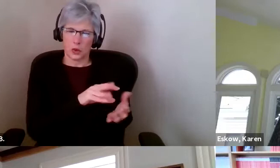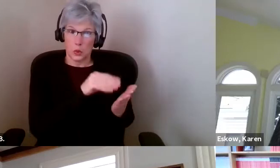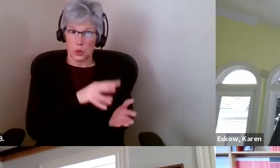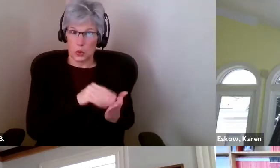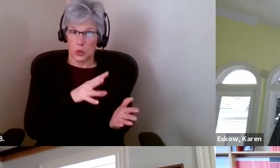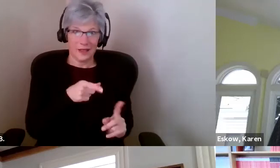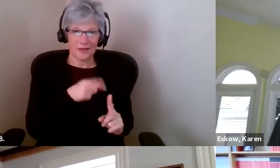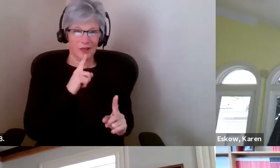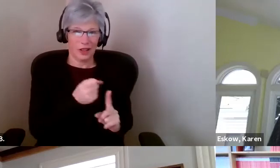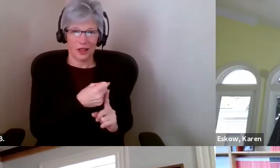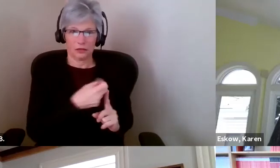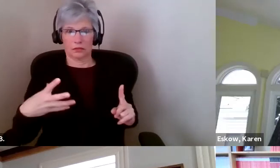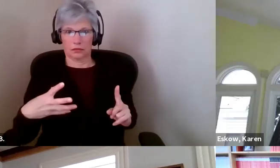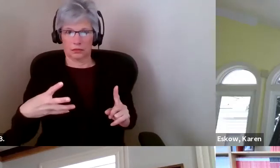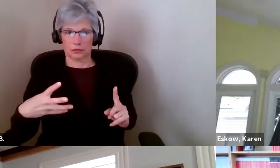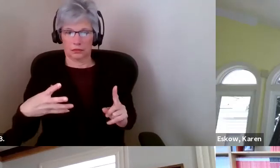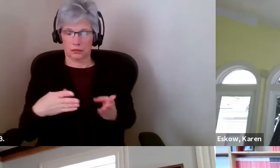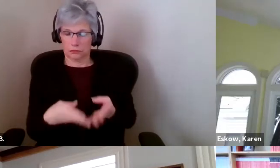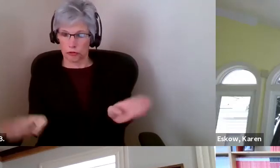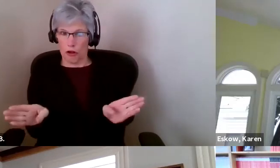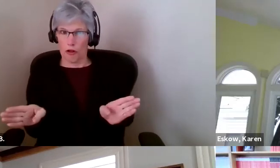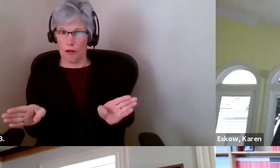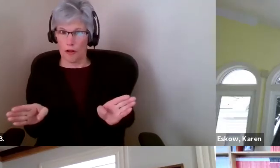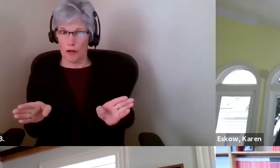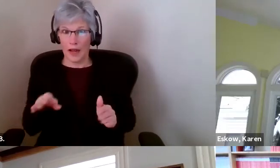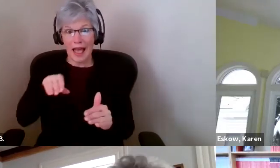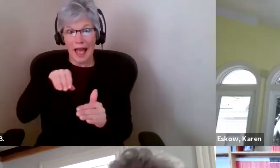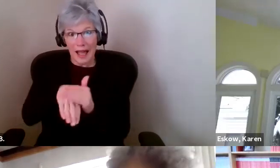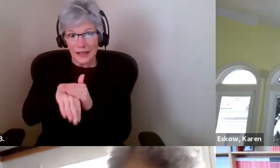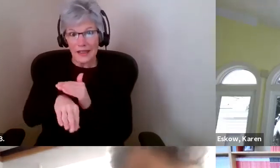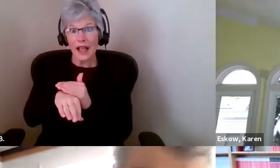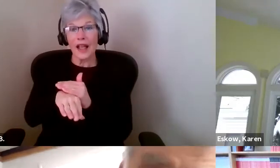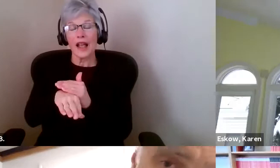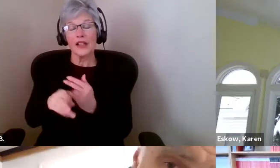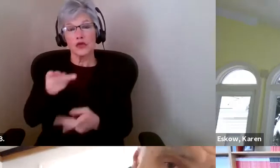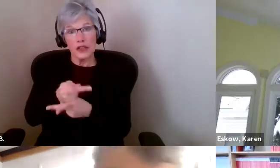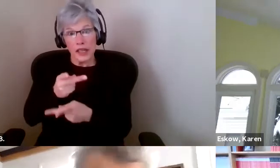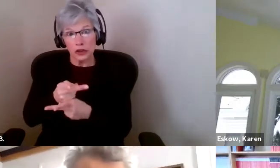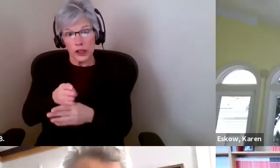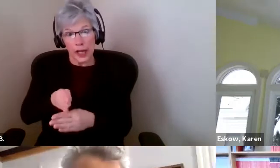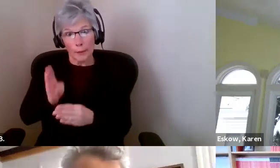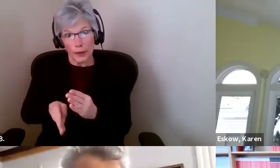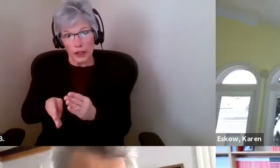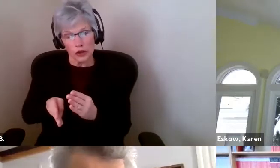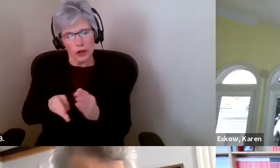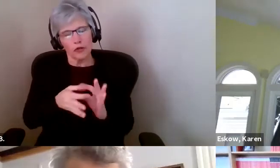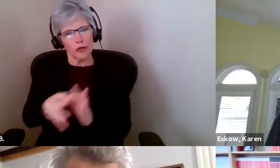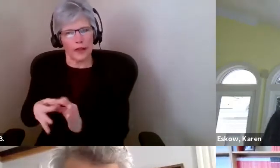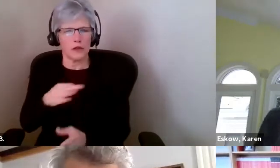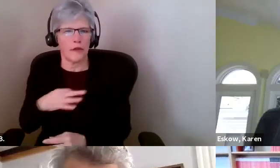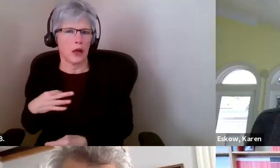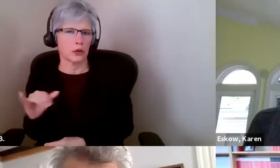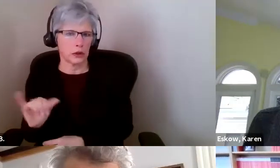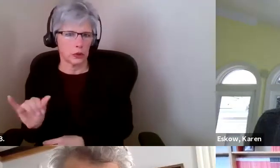said, we need to also include faculty and staff when we think about access, retention, and completion. It's not just something that belongs to